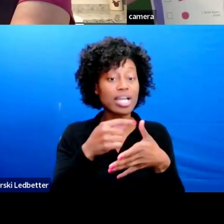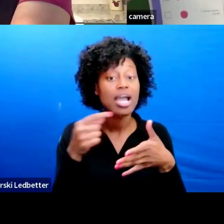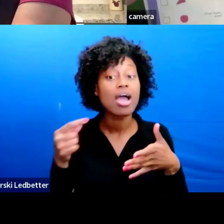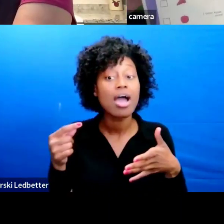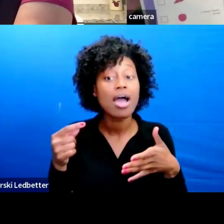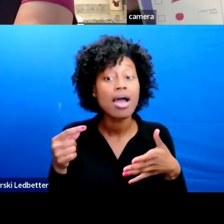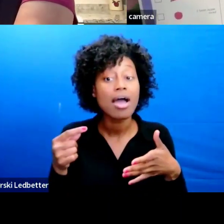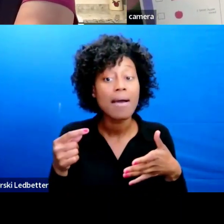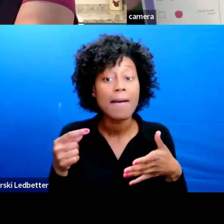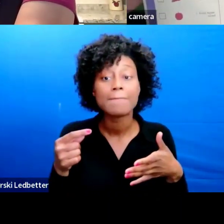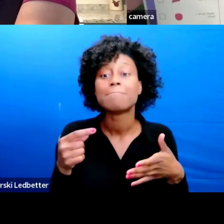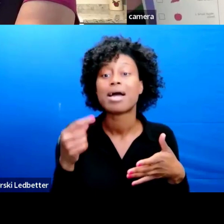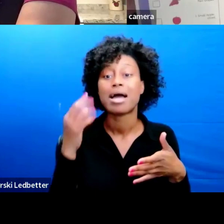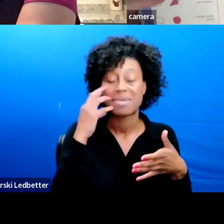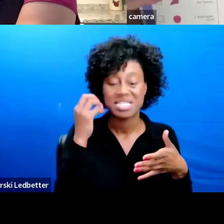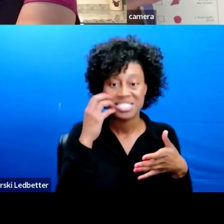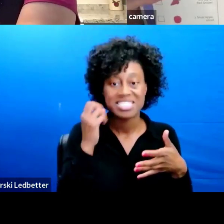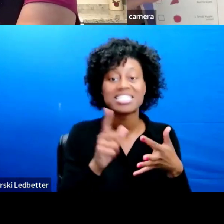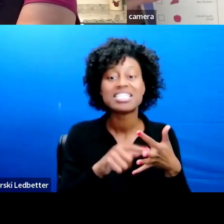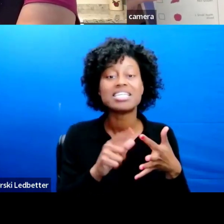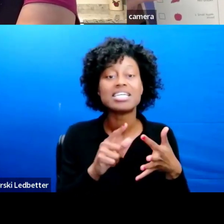peaches.